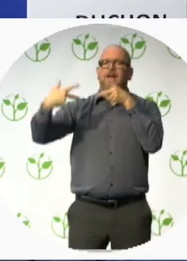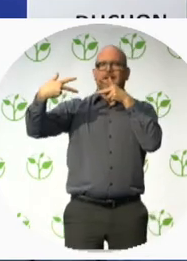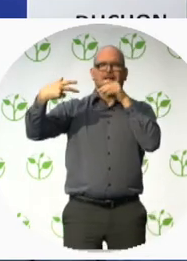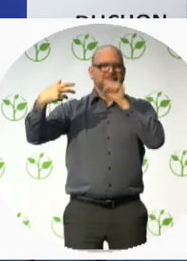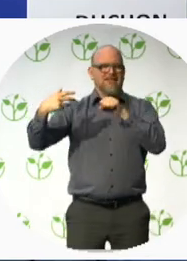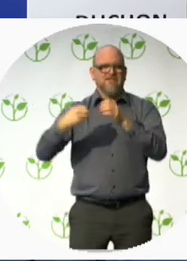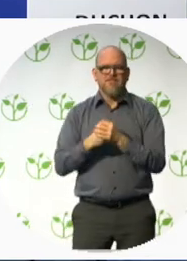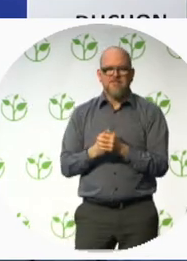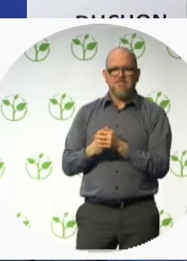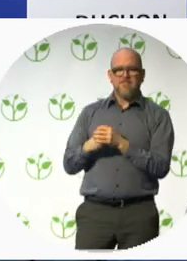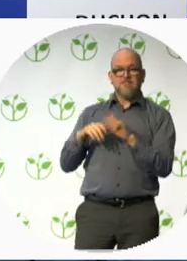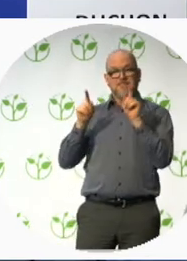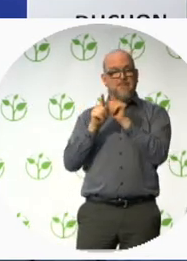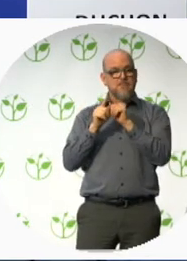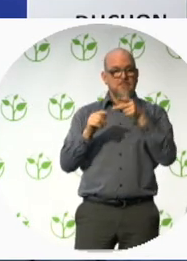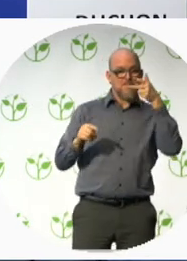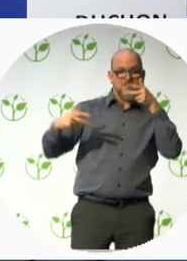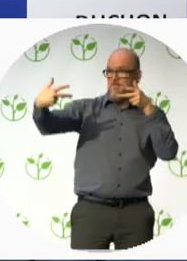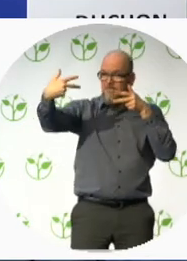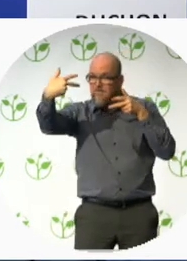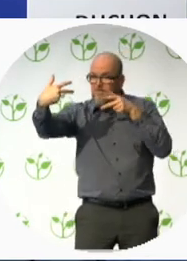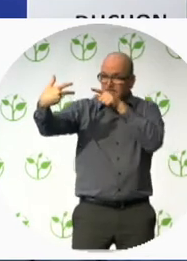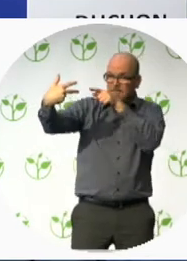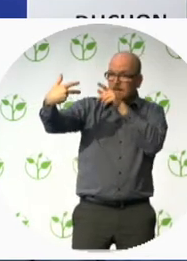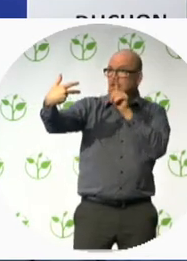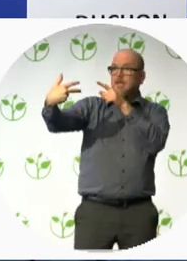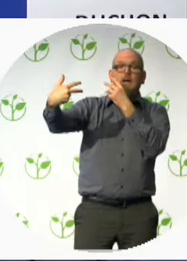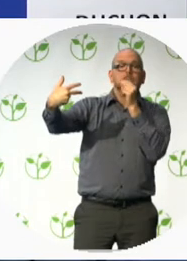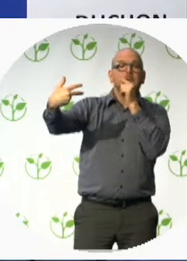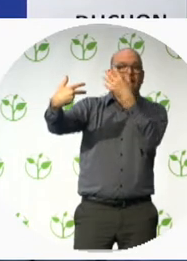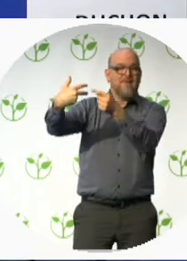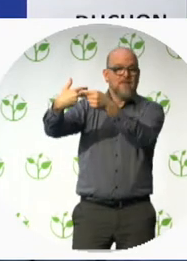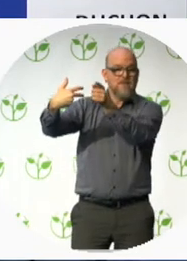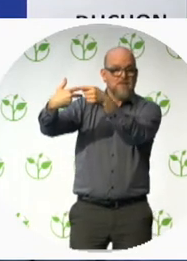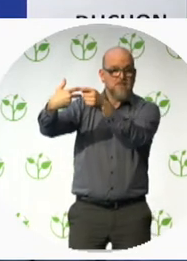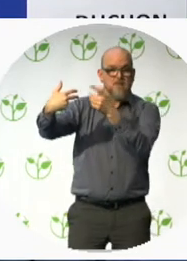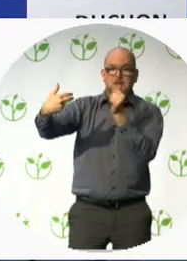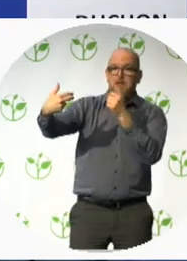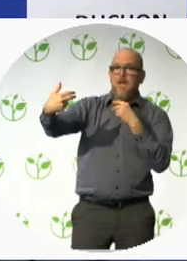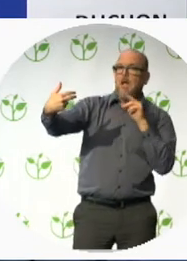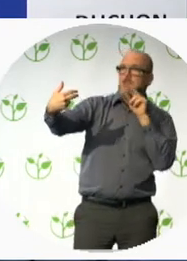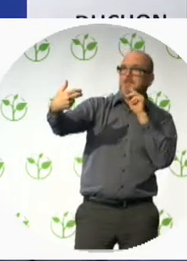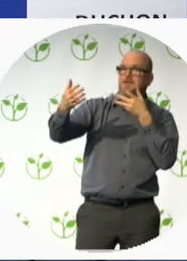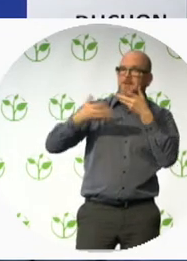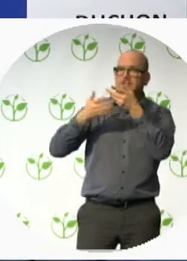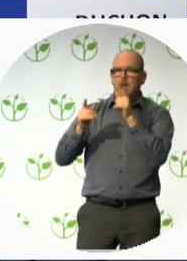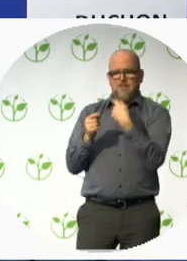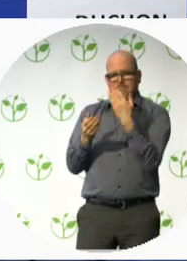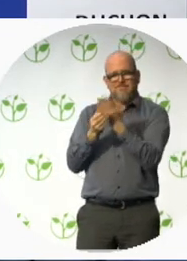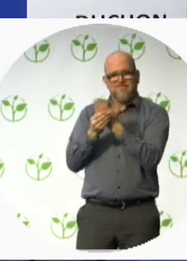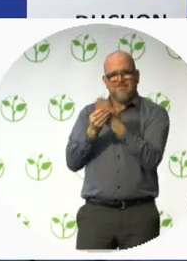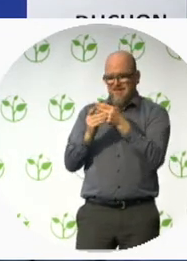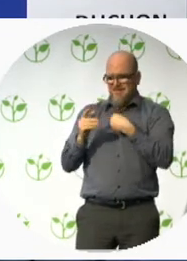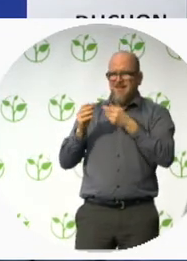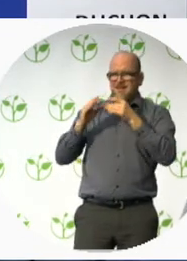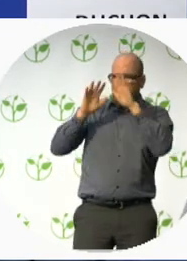bank advisor. We can also share documents on your screen at home. This saves